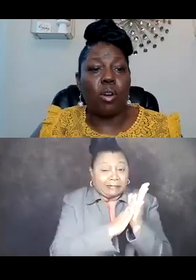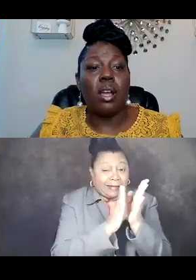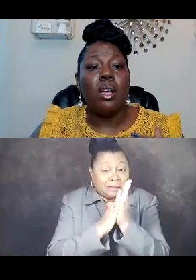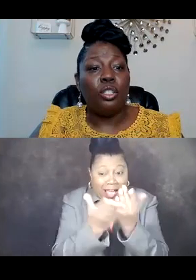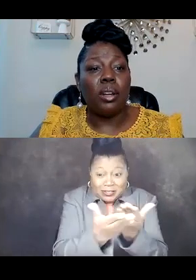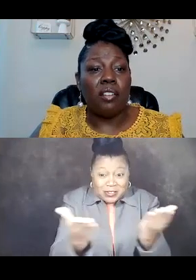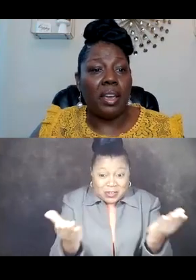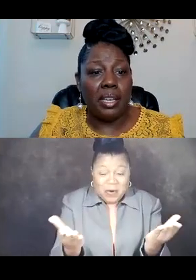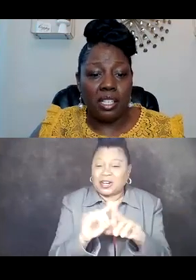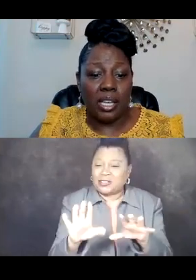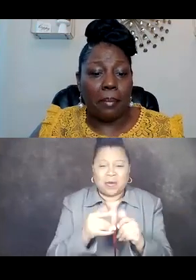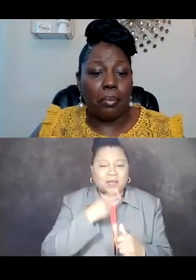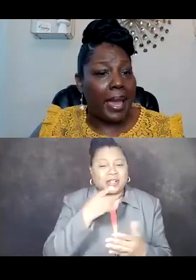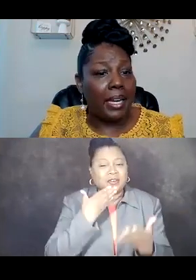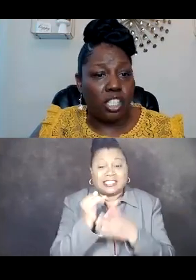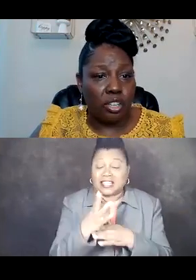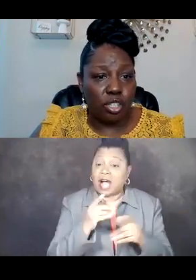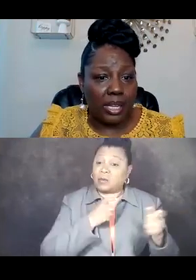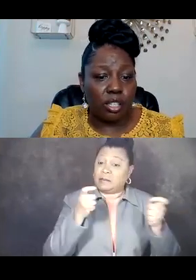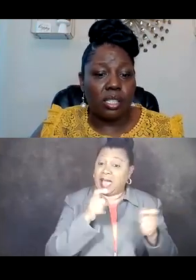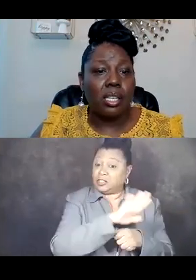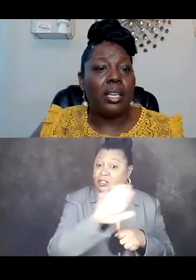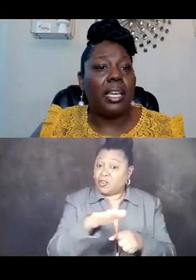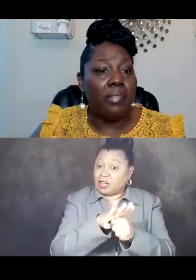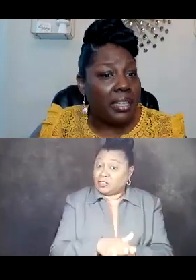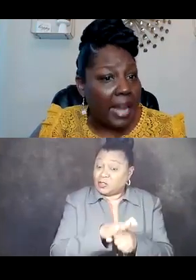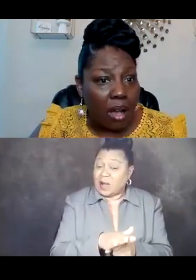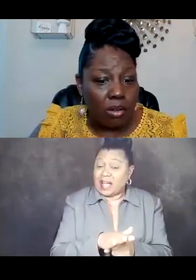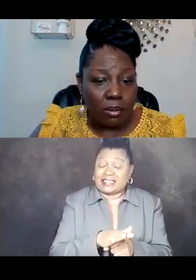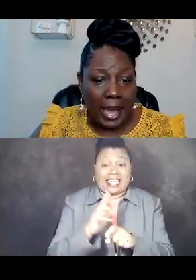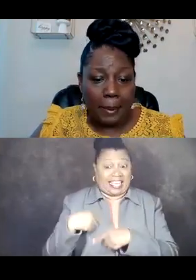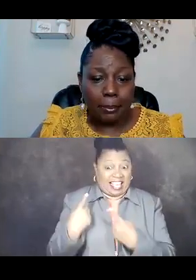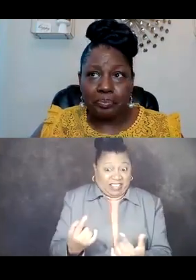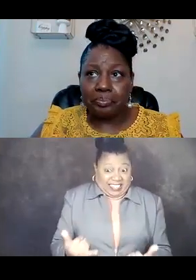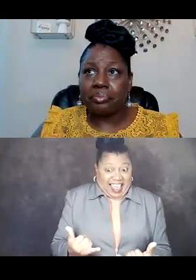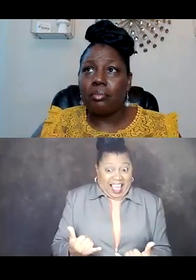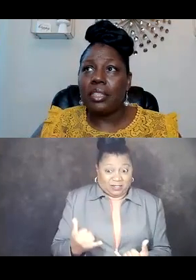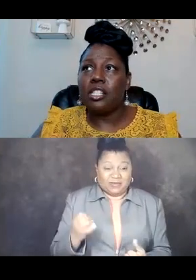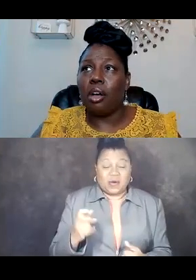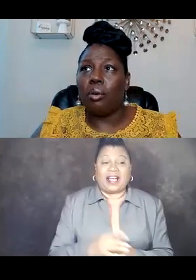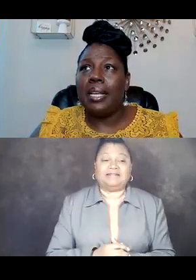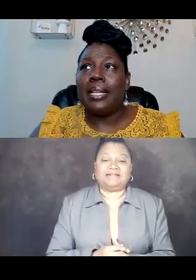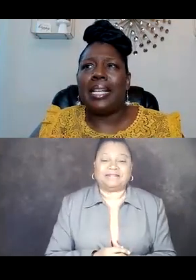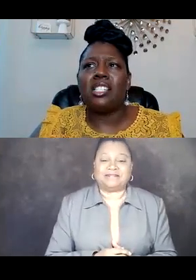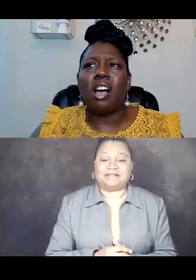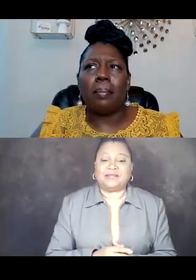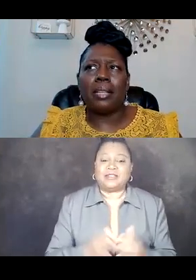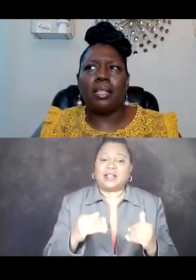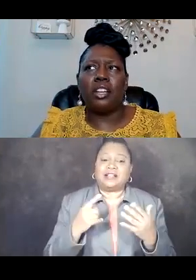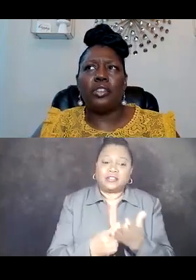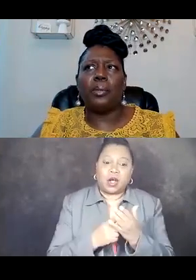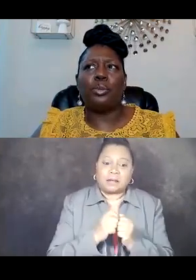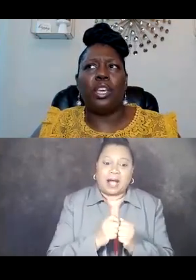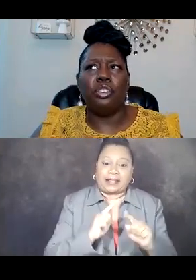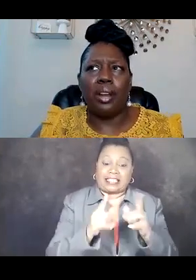guys for doing a very good job with managing your stressors even now, okay? So let's talk about